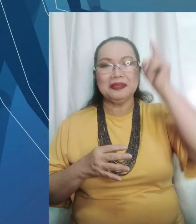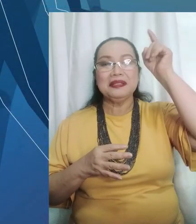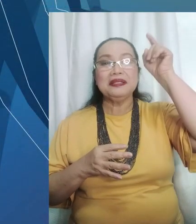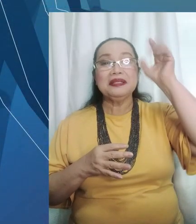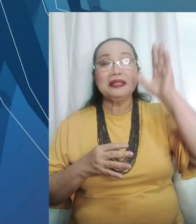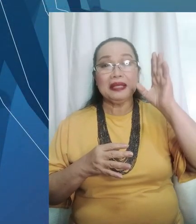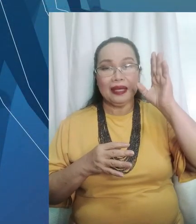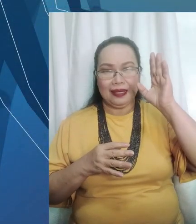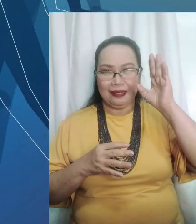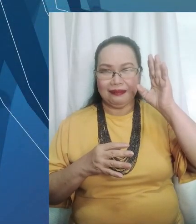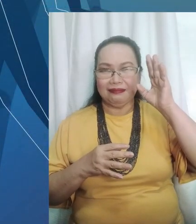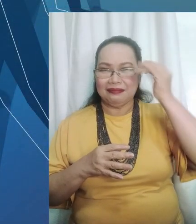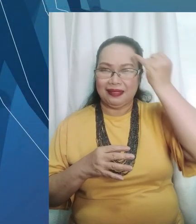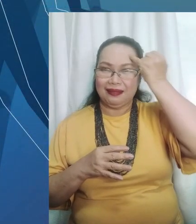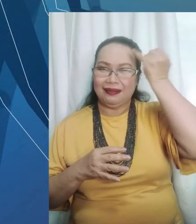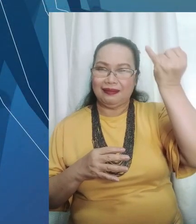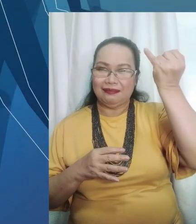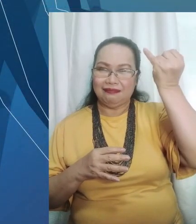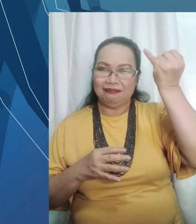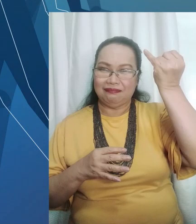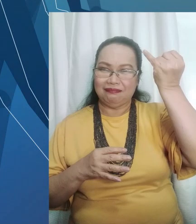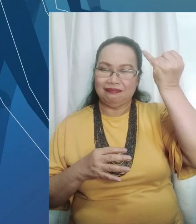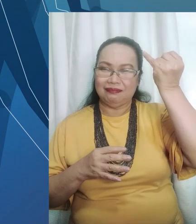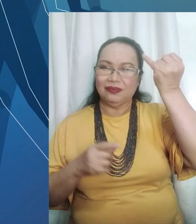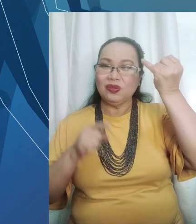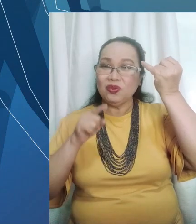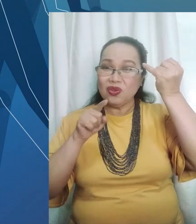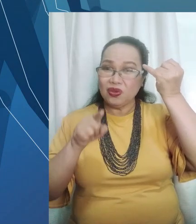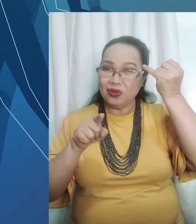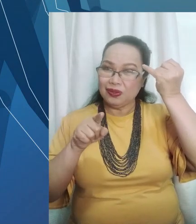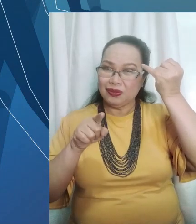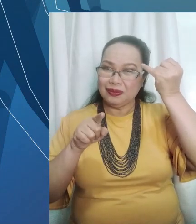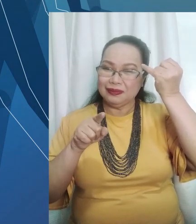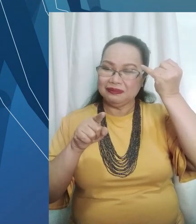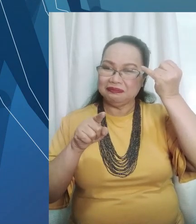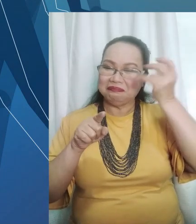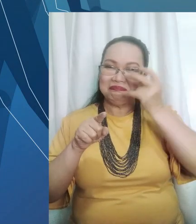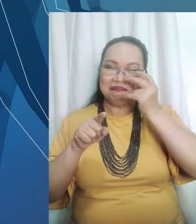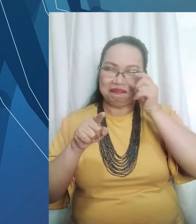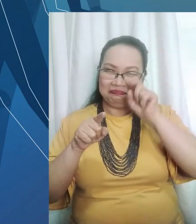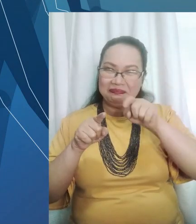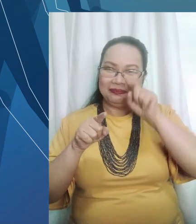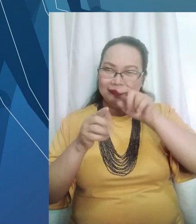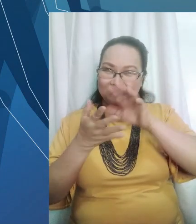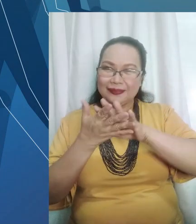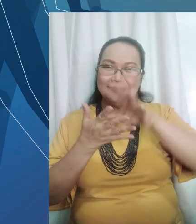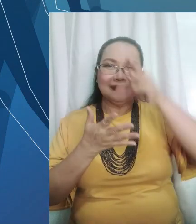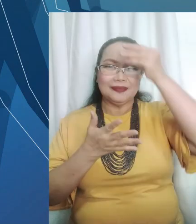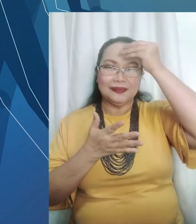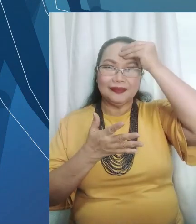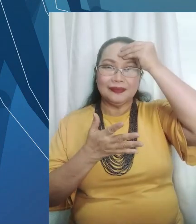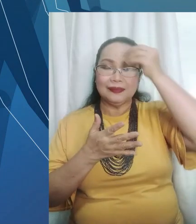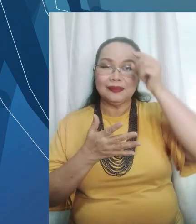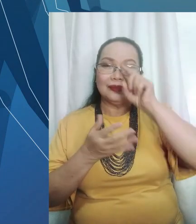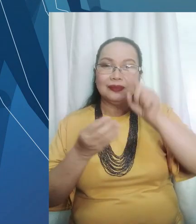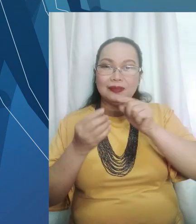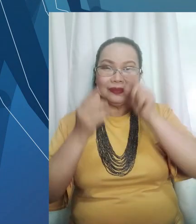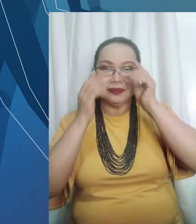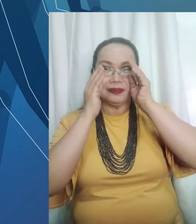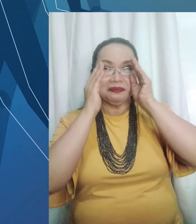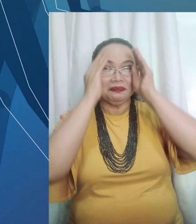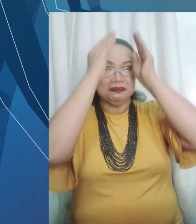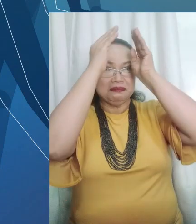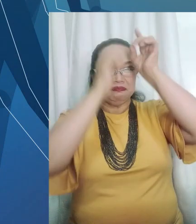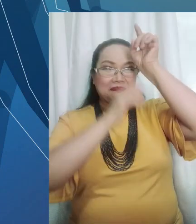God's setup. So in order for you to see that, you need to learn to